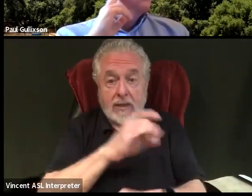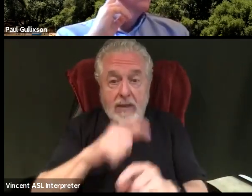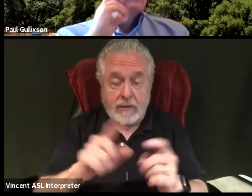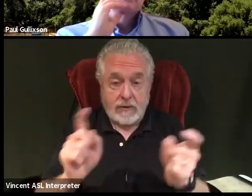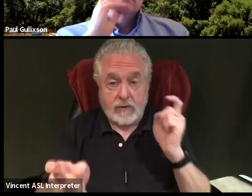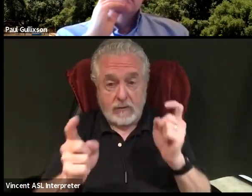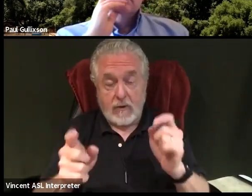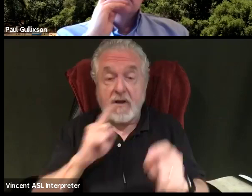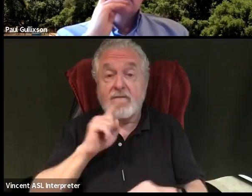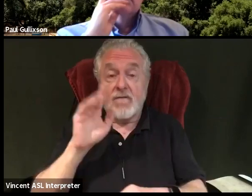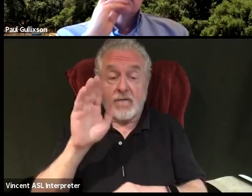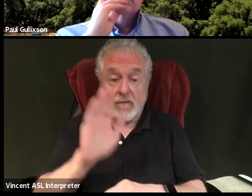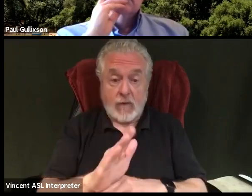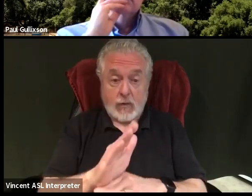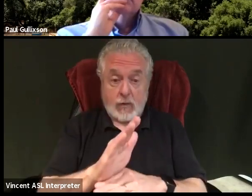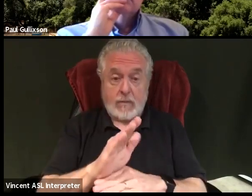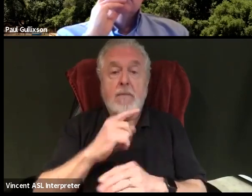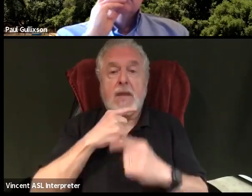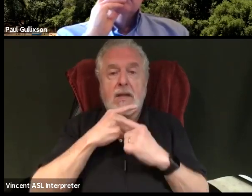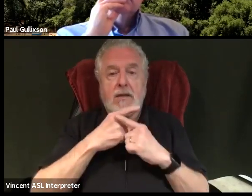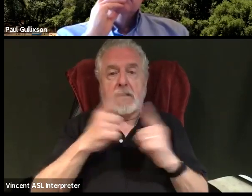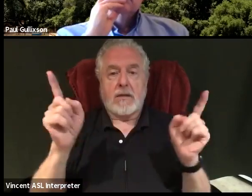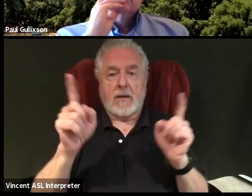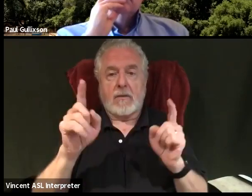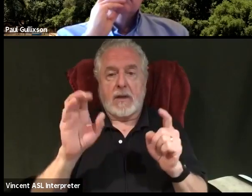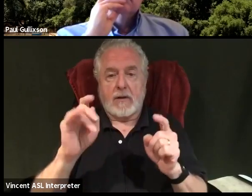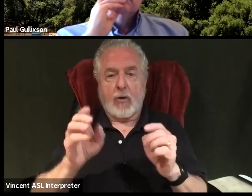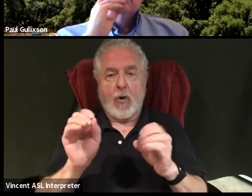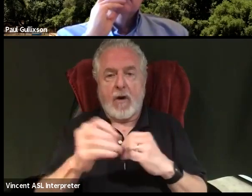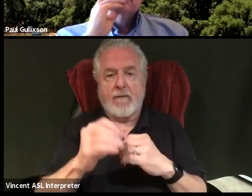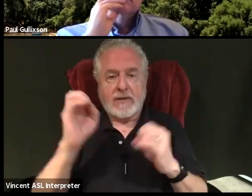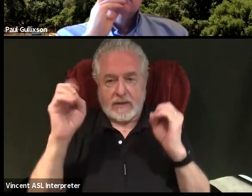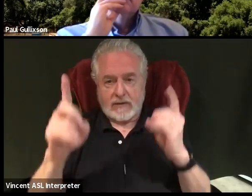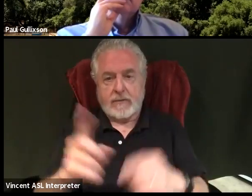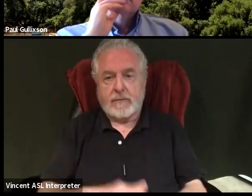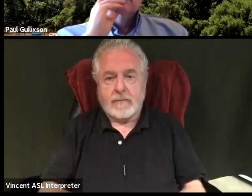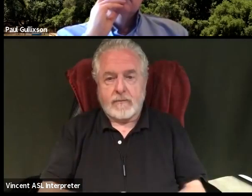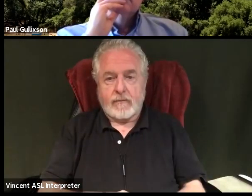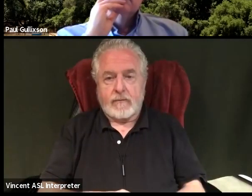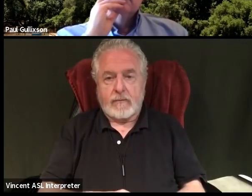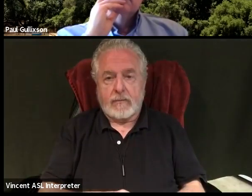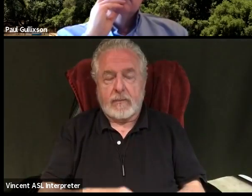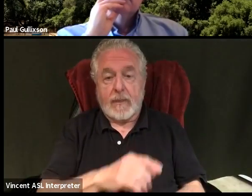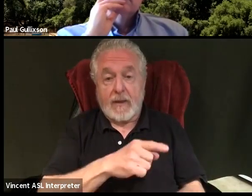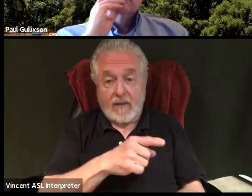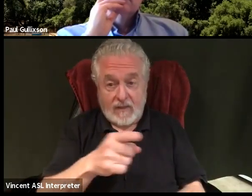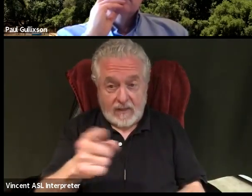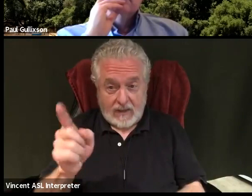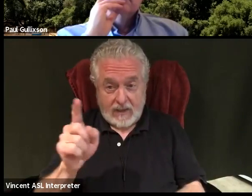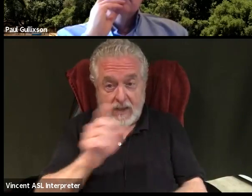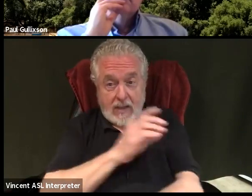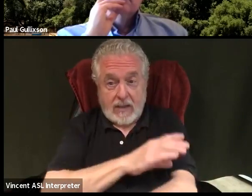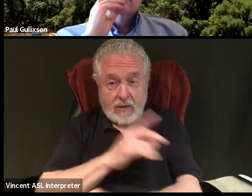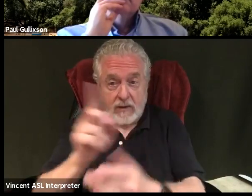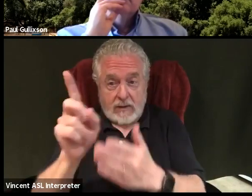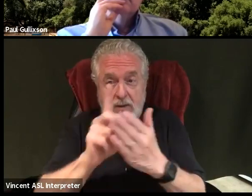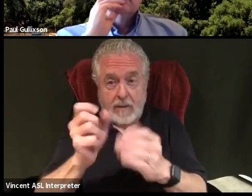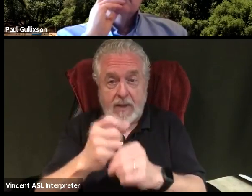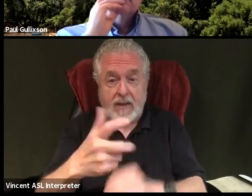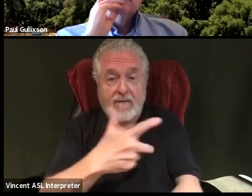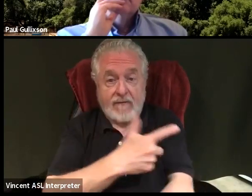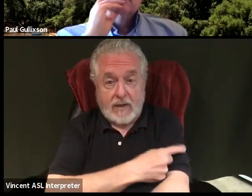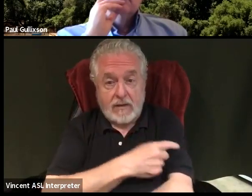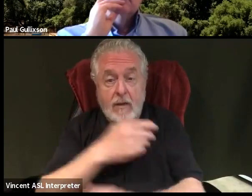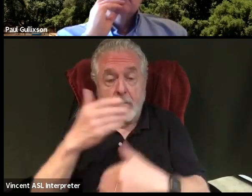locations are confirmed, they will be announced by the Sonoma County Office of Education. These clinics are designed to make the